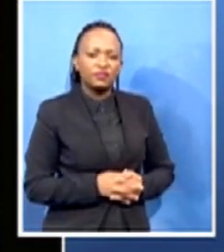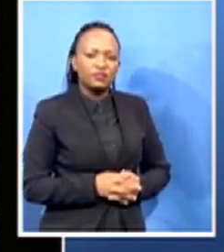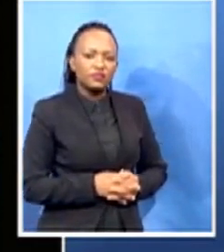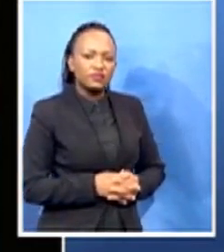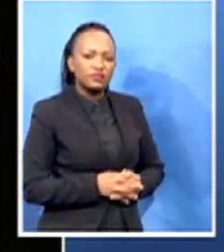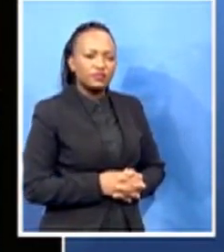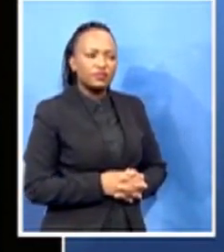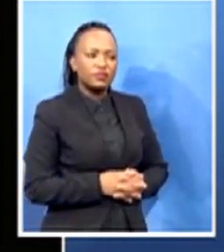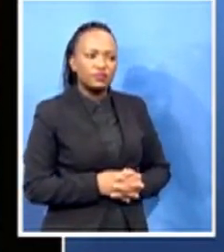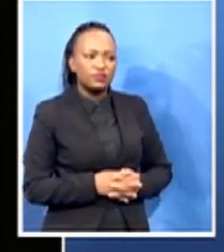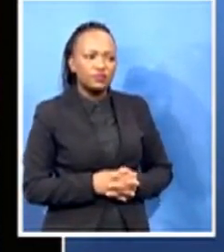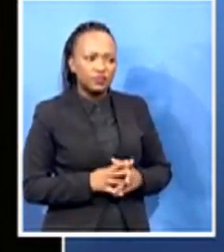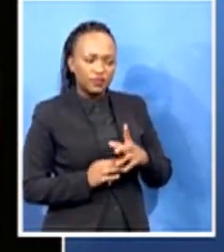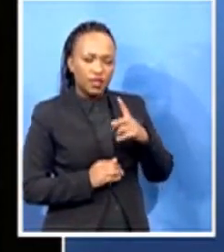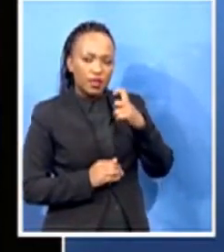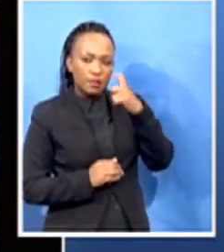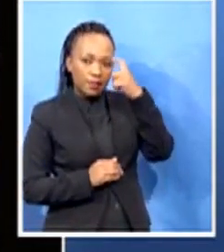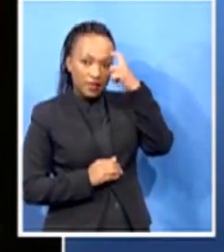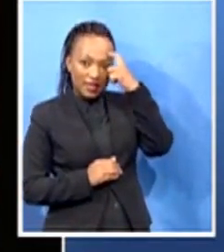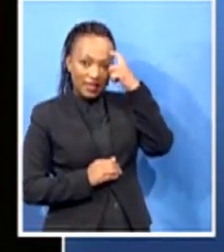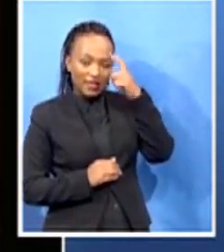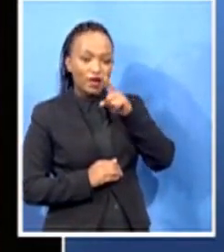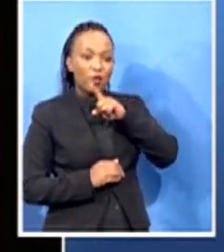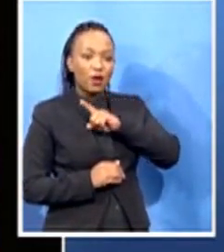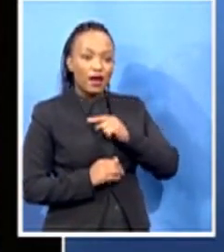we one tallies the numbers in the sense that